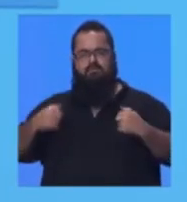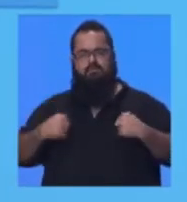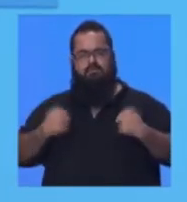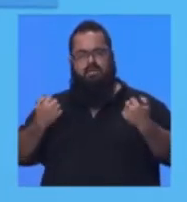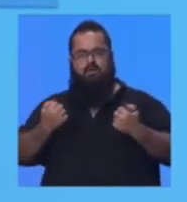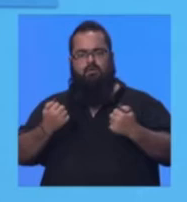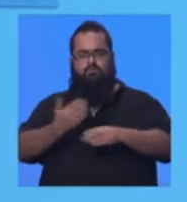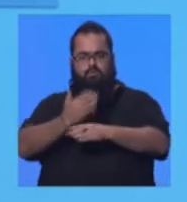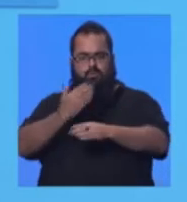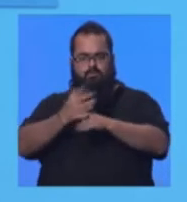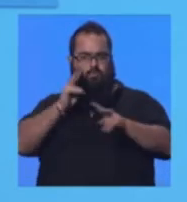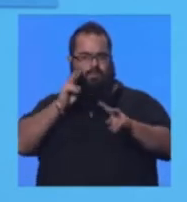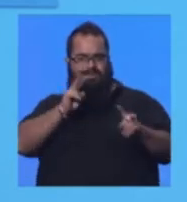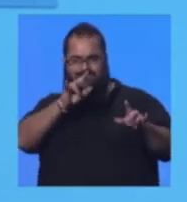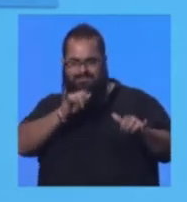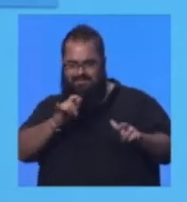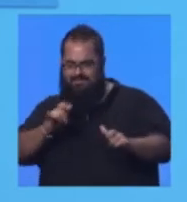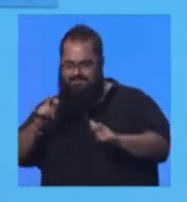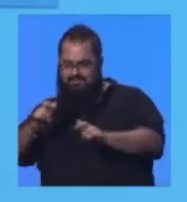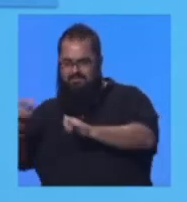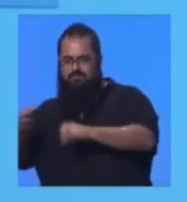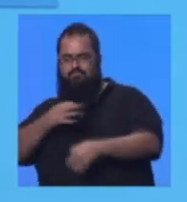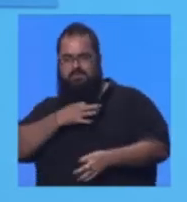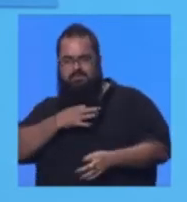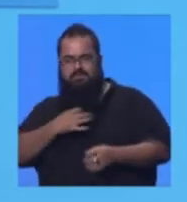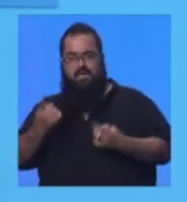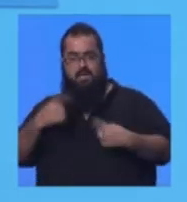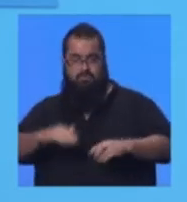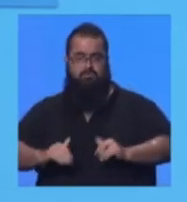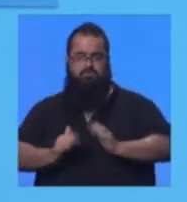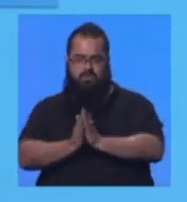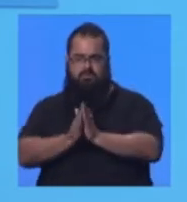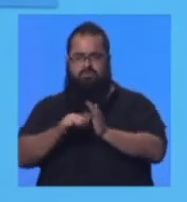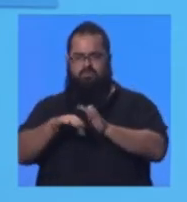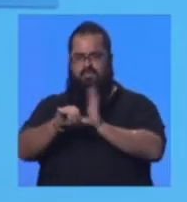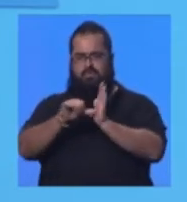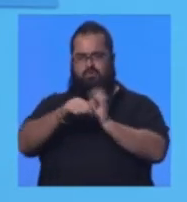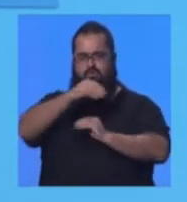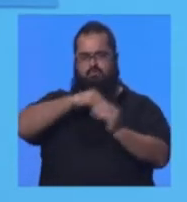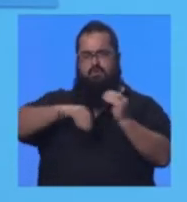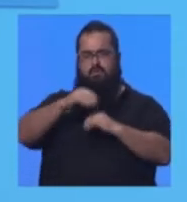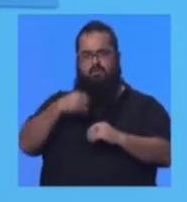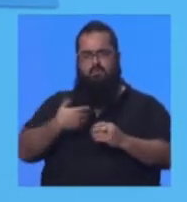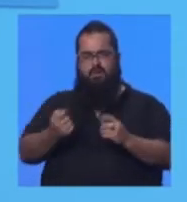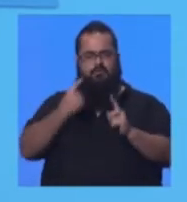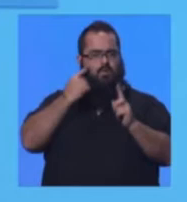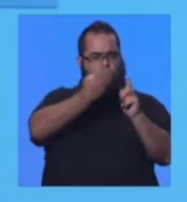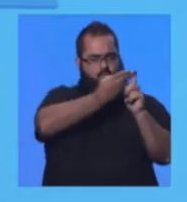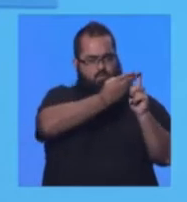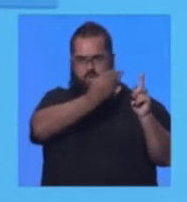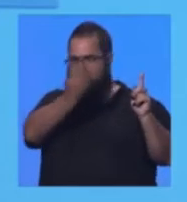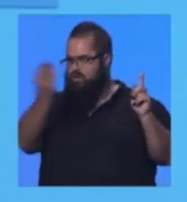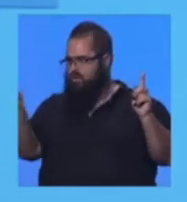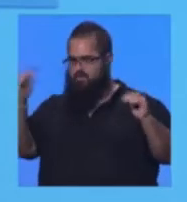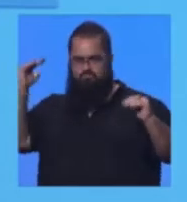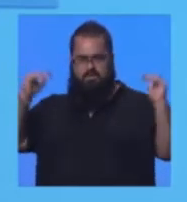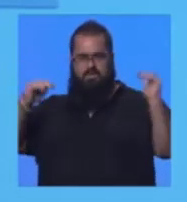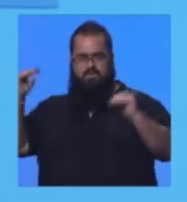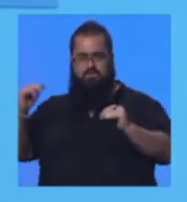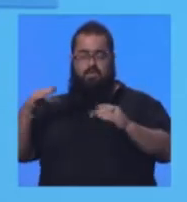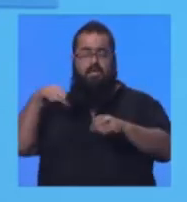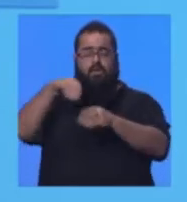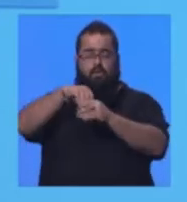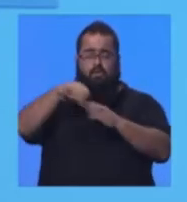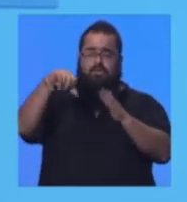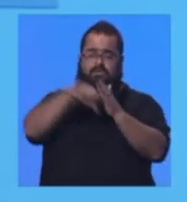all sorts of risks and challenges in the economy, and we look at a wide range of indicators, including debt levels and some of the things that